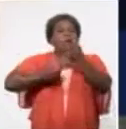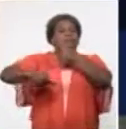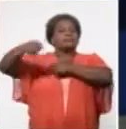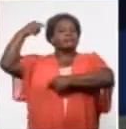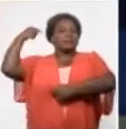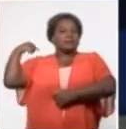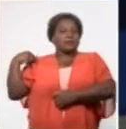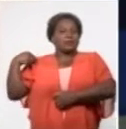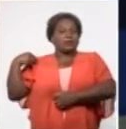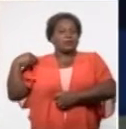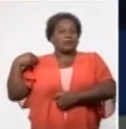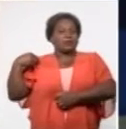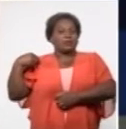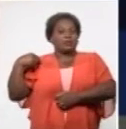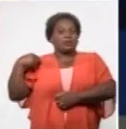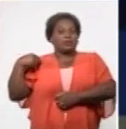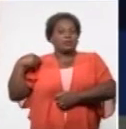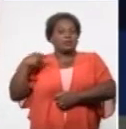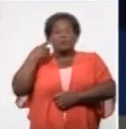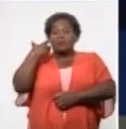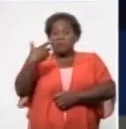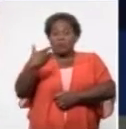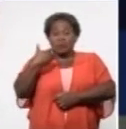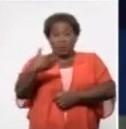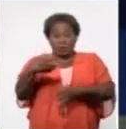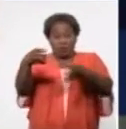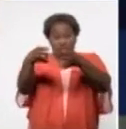2,101 patients have been confirmed case contacts,